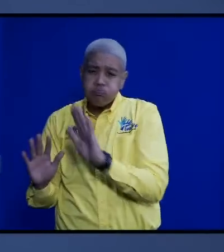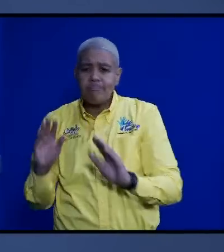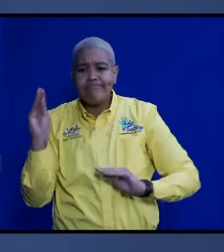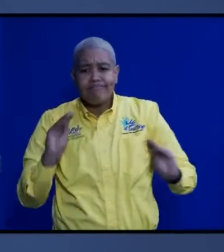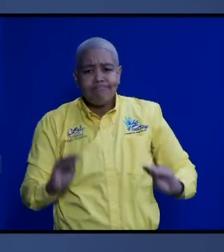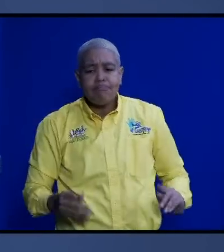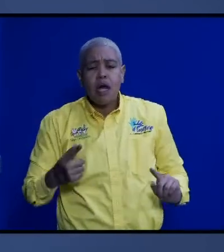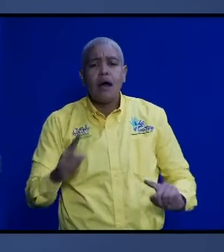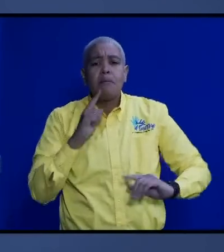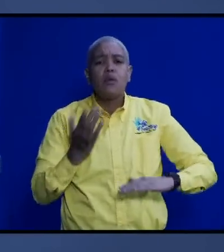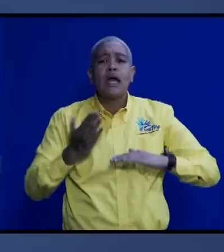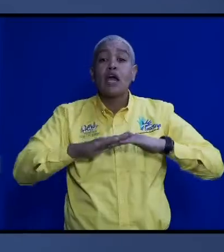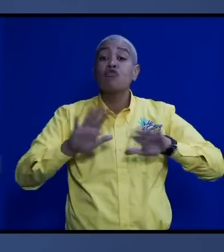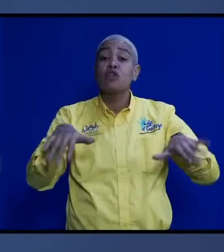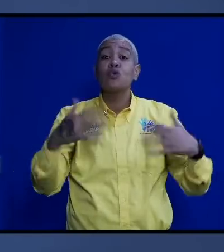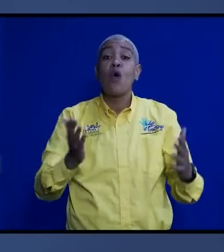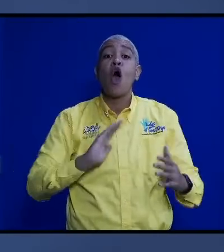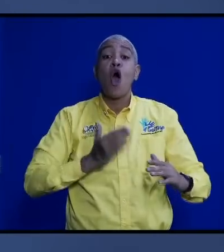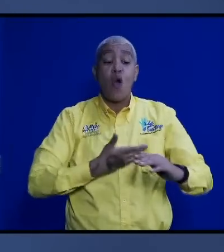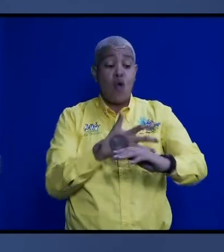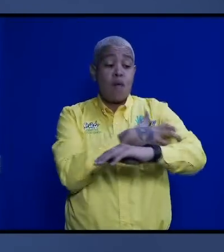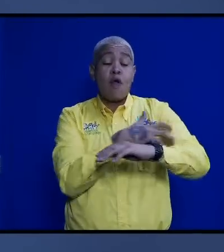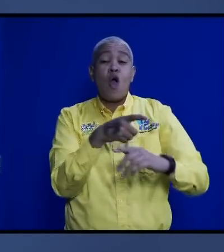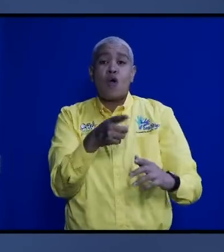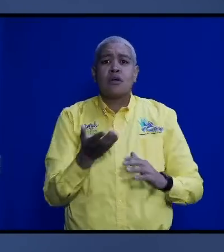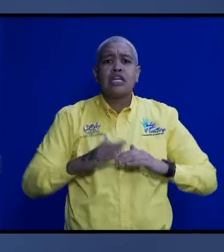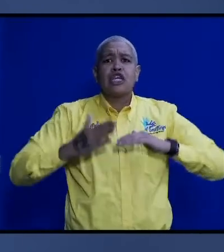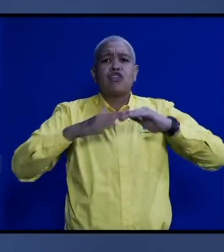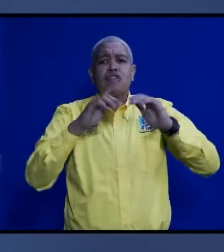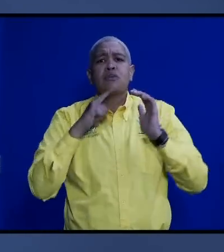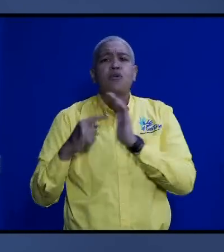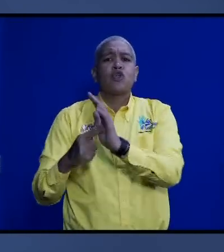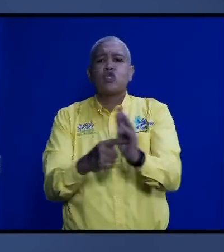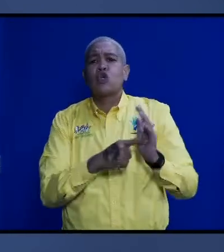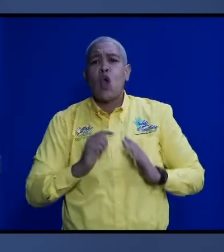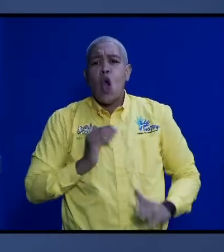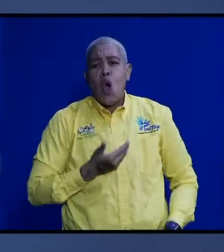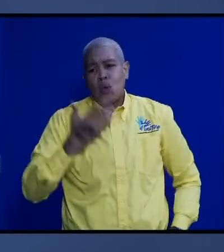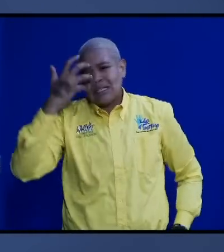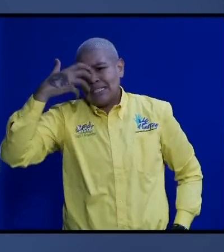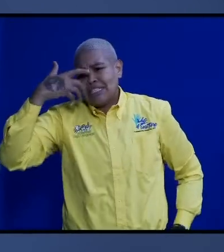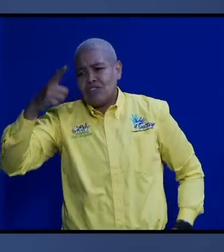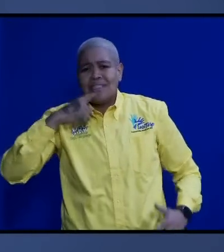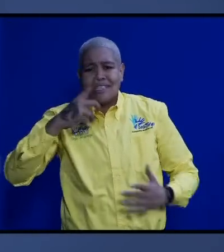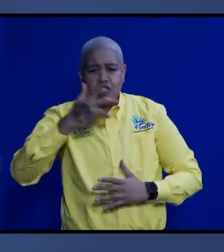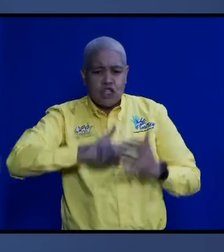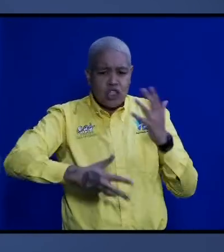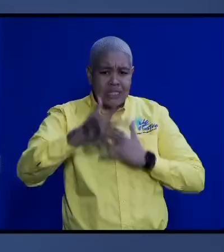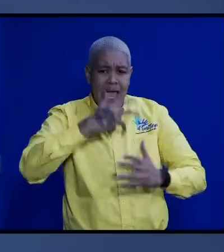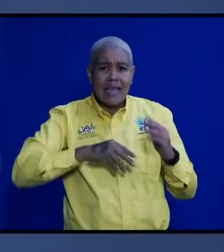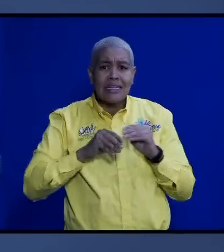will increase our powers and show our seriousness as a society to address